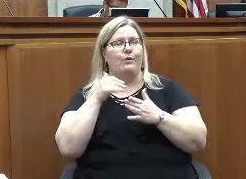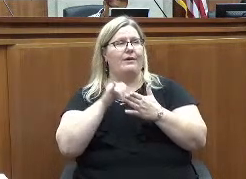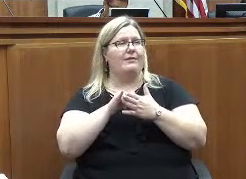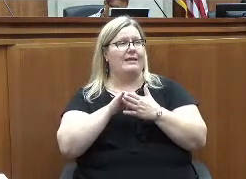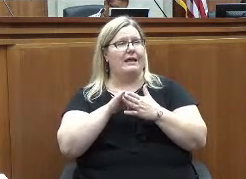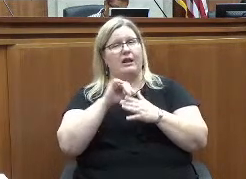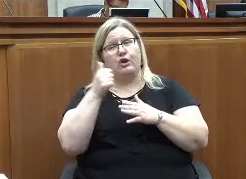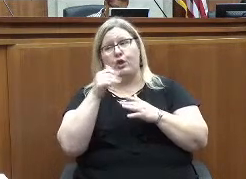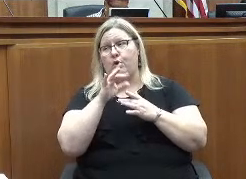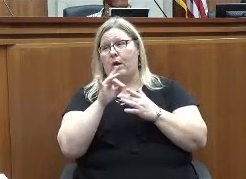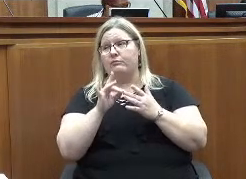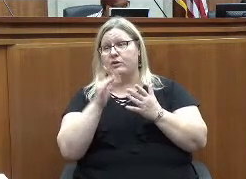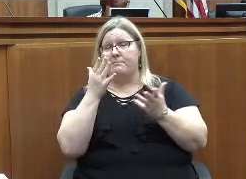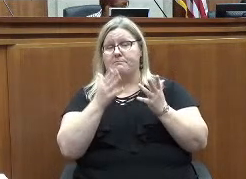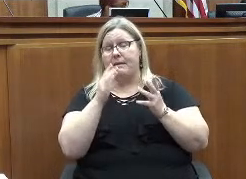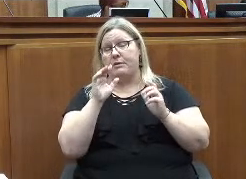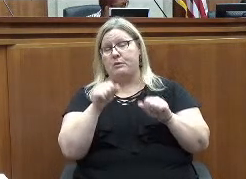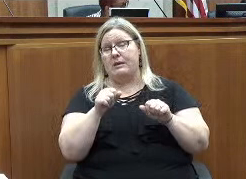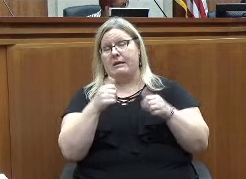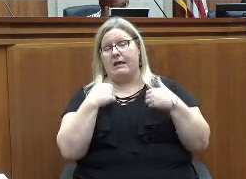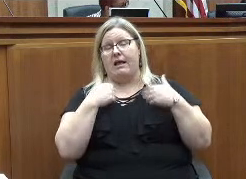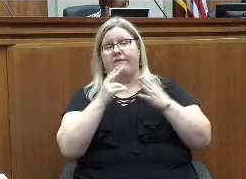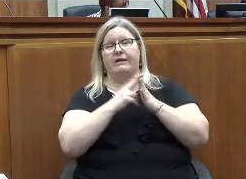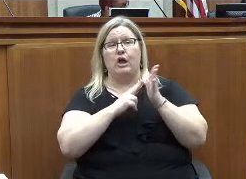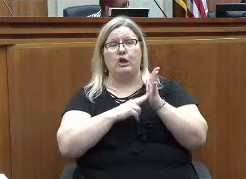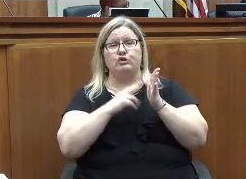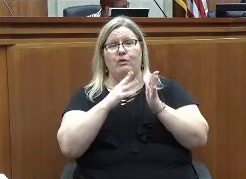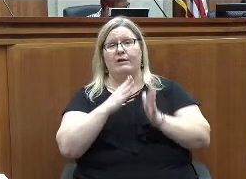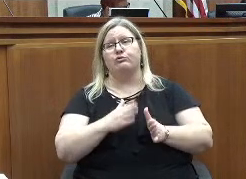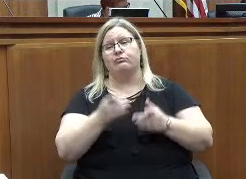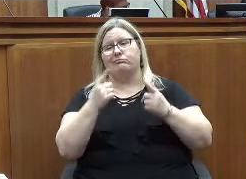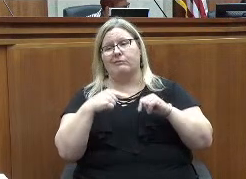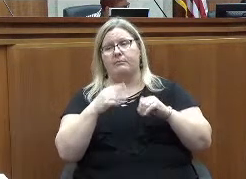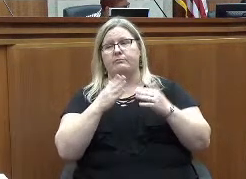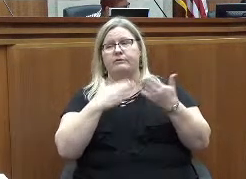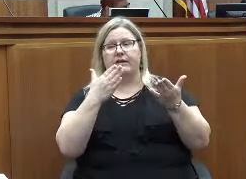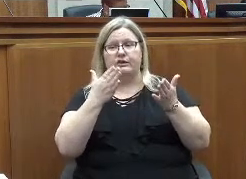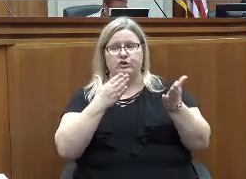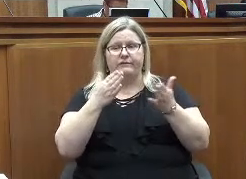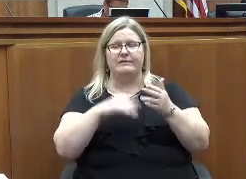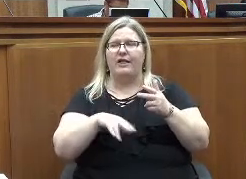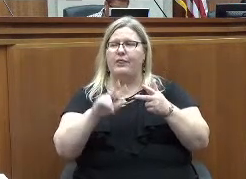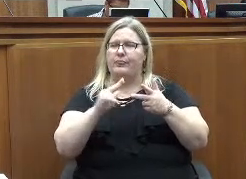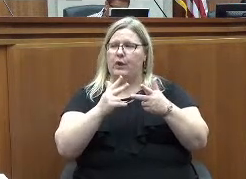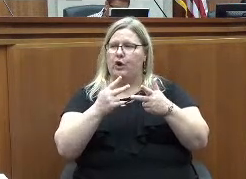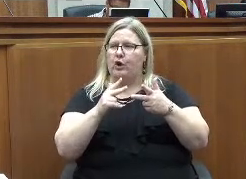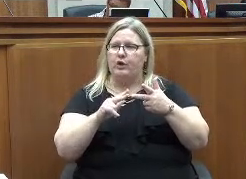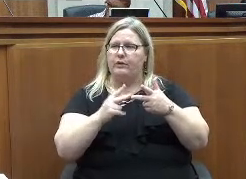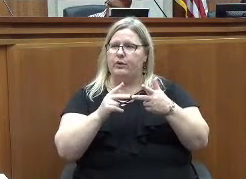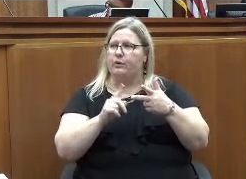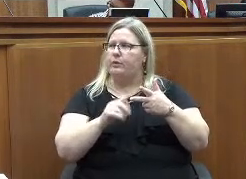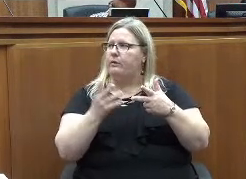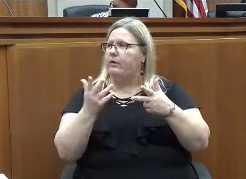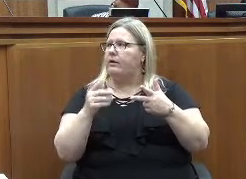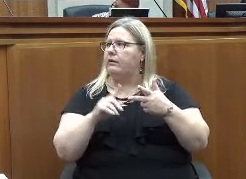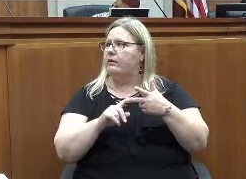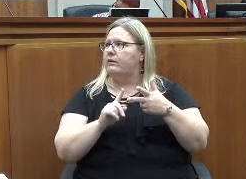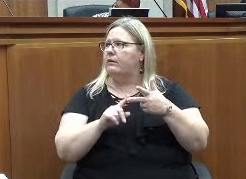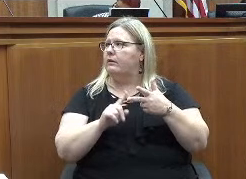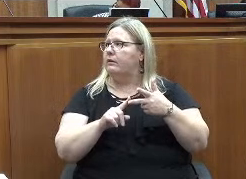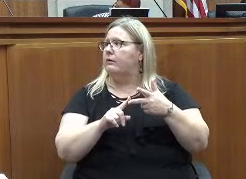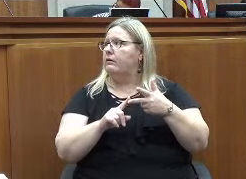be to bring in a contractor to provide those services. Yes. Okay. And then what was the third? And the third was around